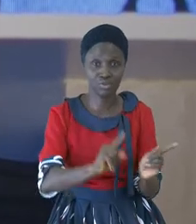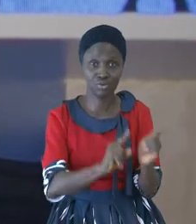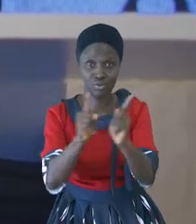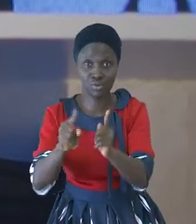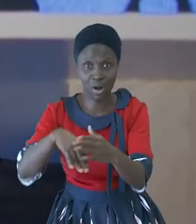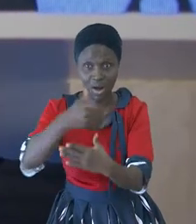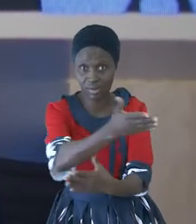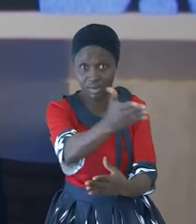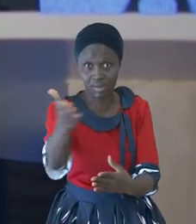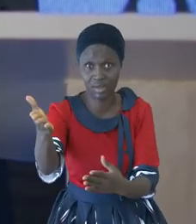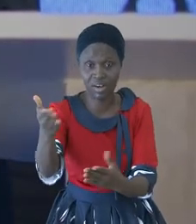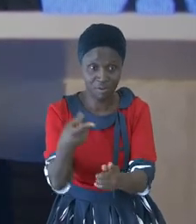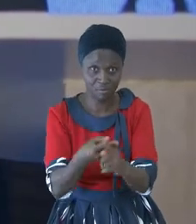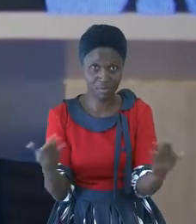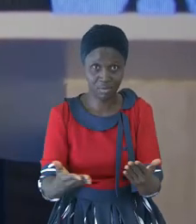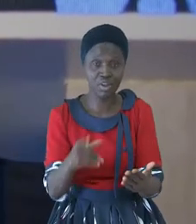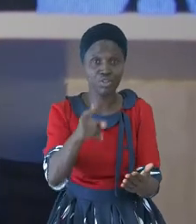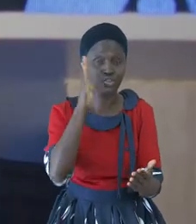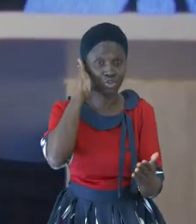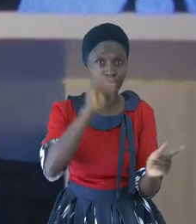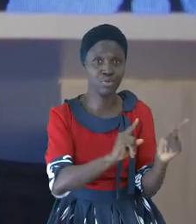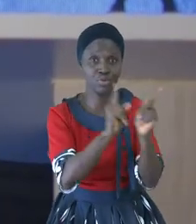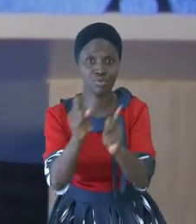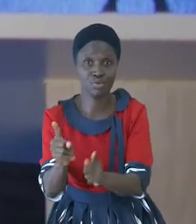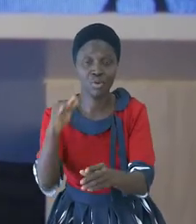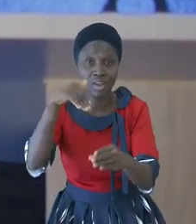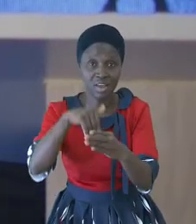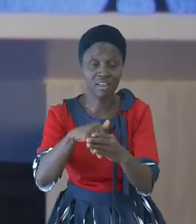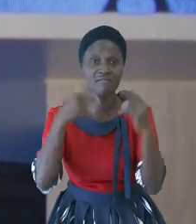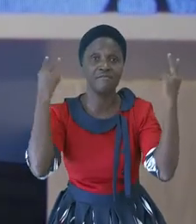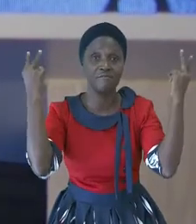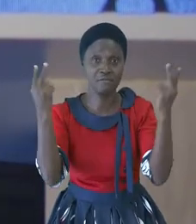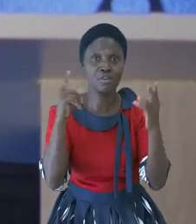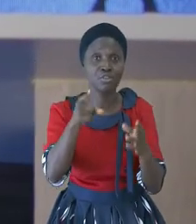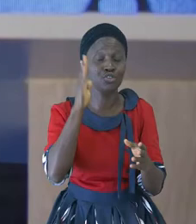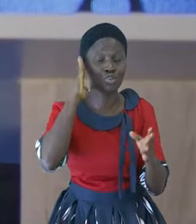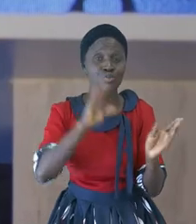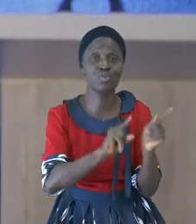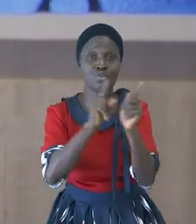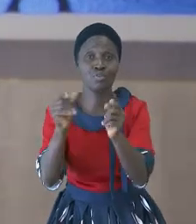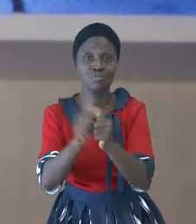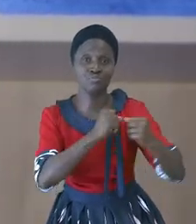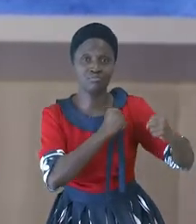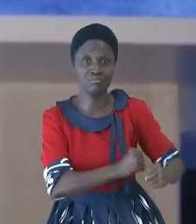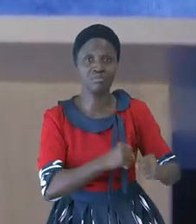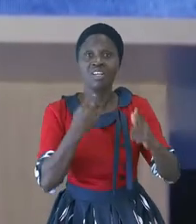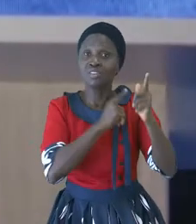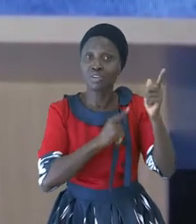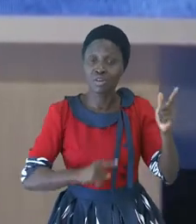victory. You're going with vigor. The Lord is my shepherd, I shall not lack